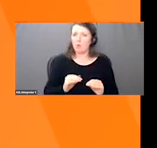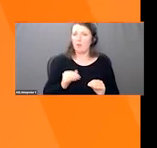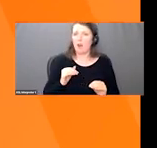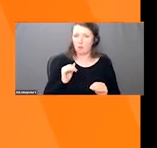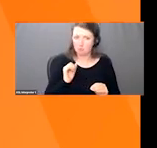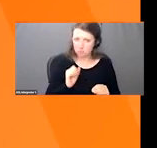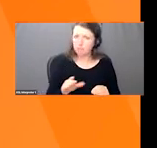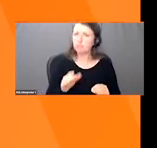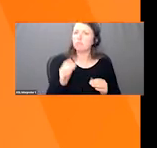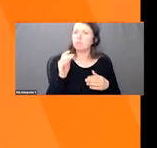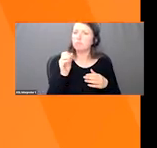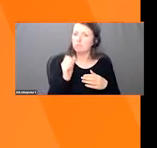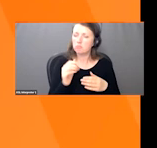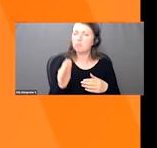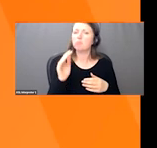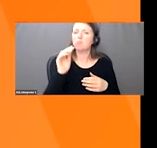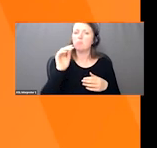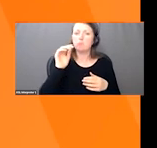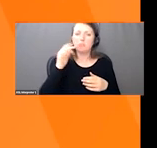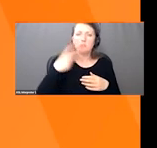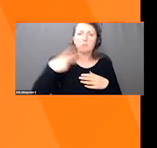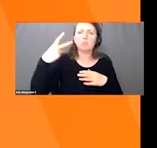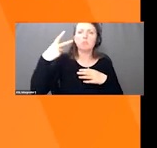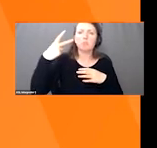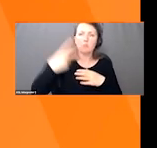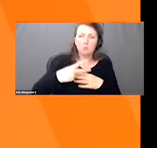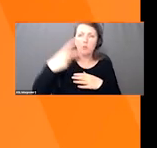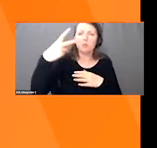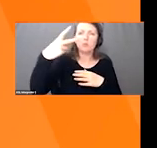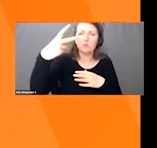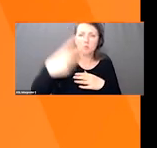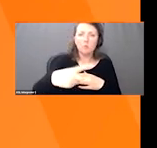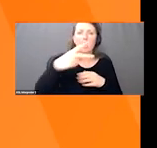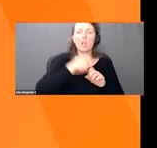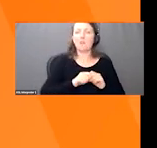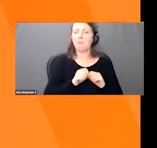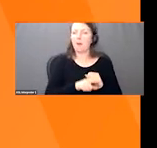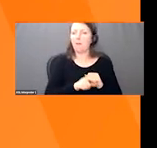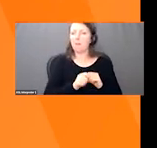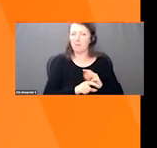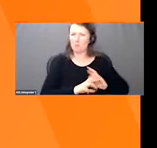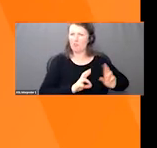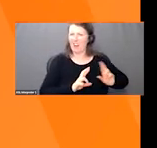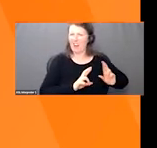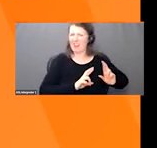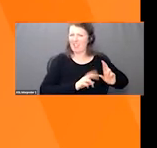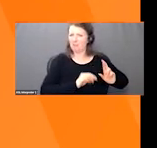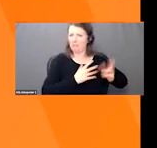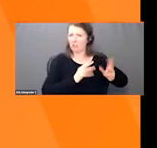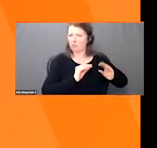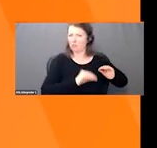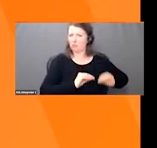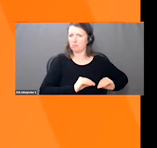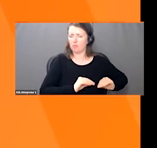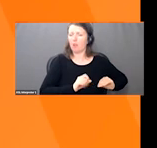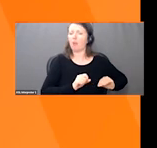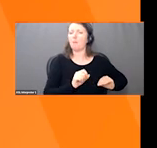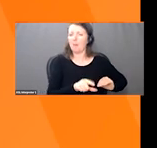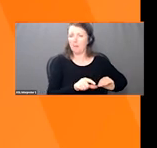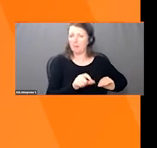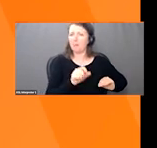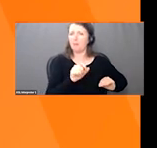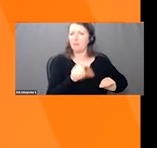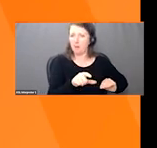into the platform every other day to actually write. I don't want to do that. It's very inconsistent. It's often